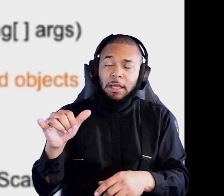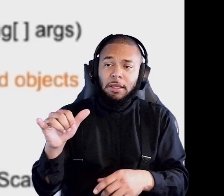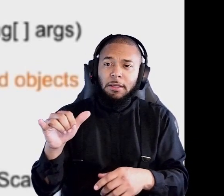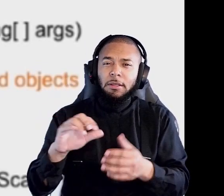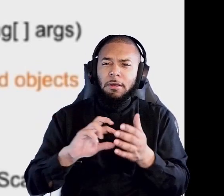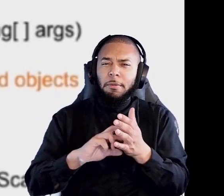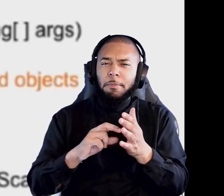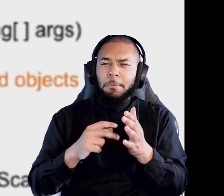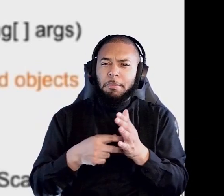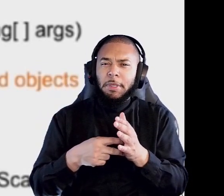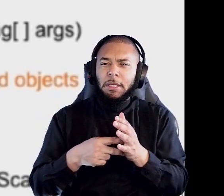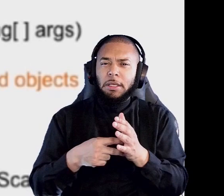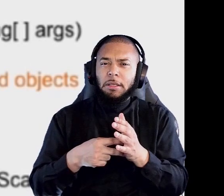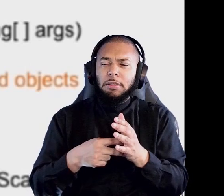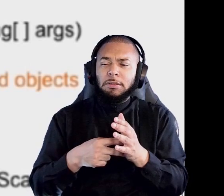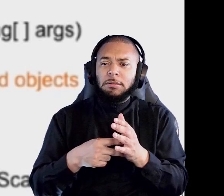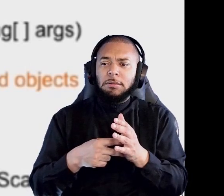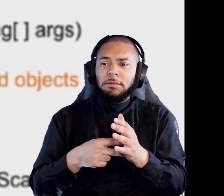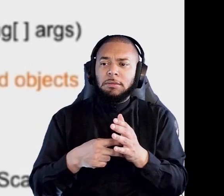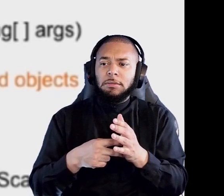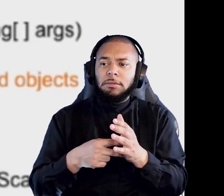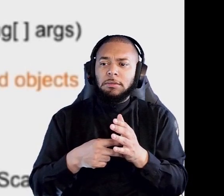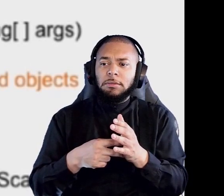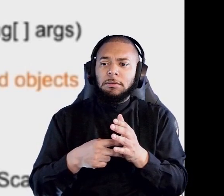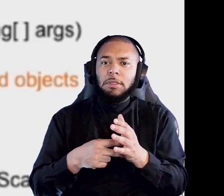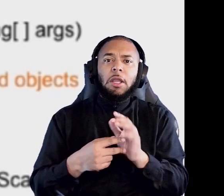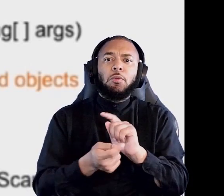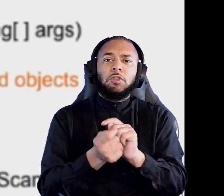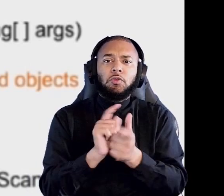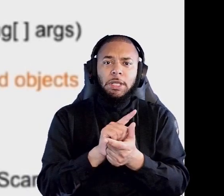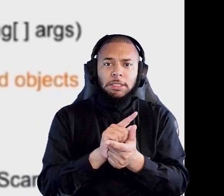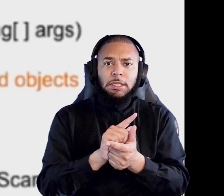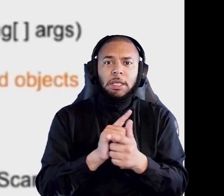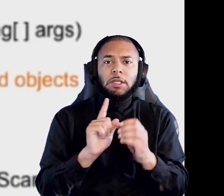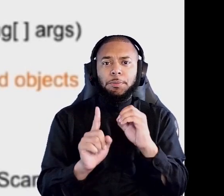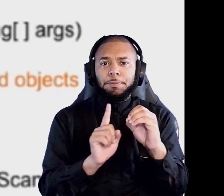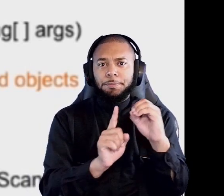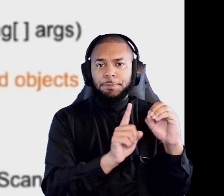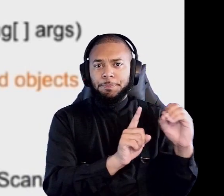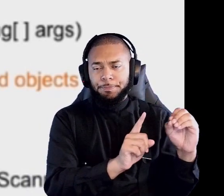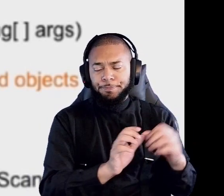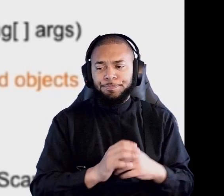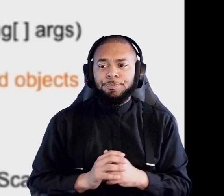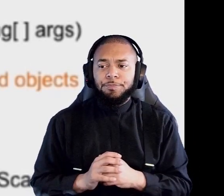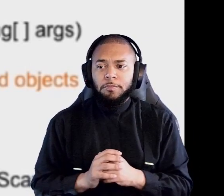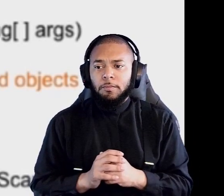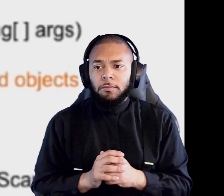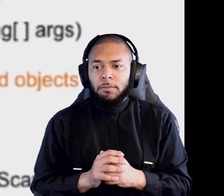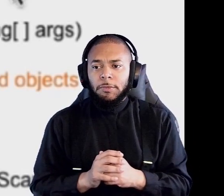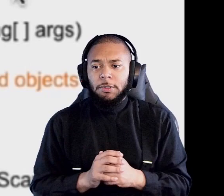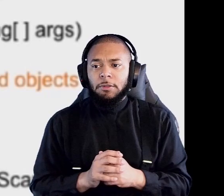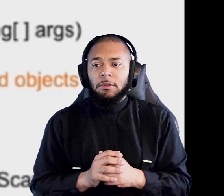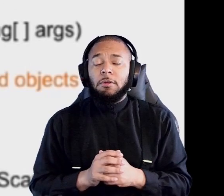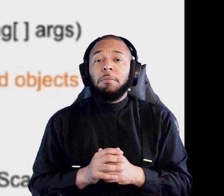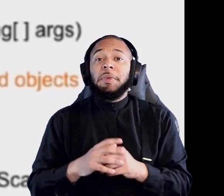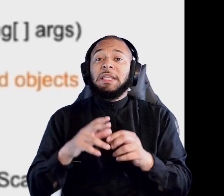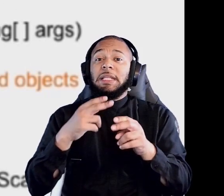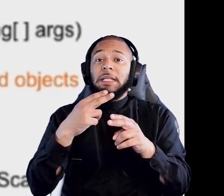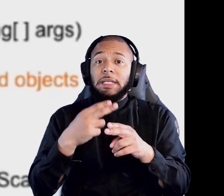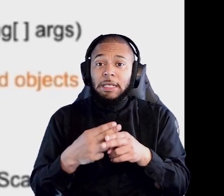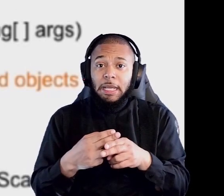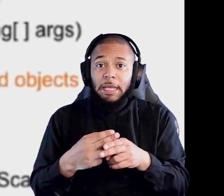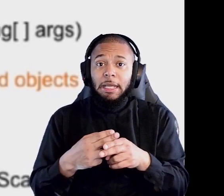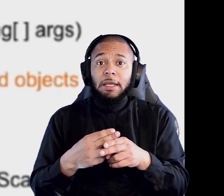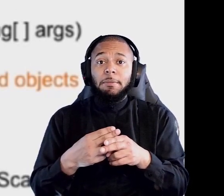and translate those into the machine code, and they have a special meaning. But the name of program